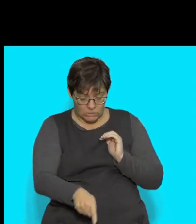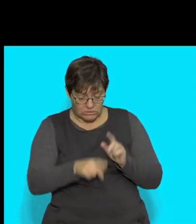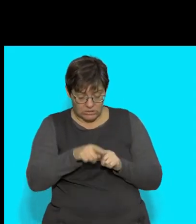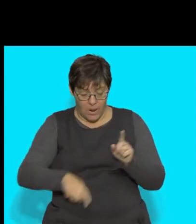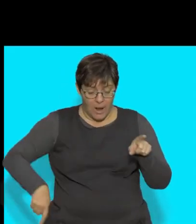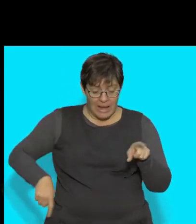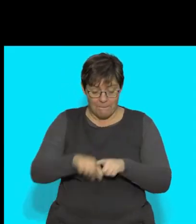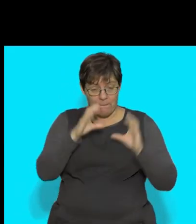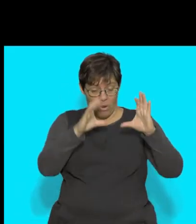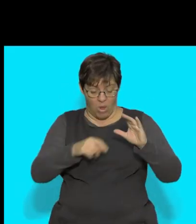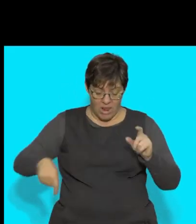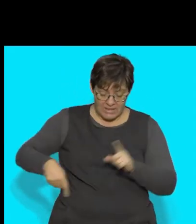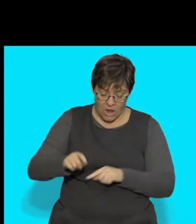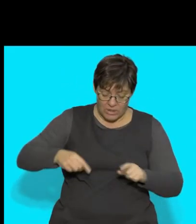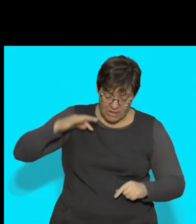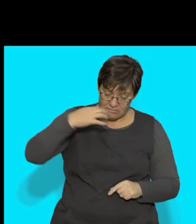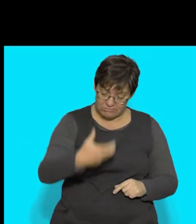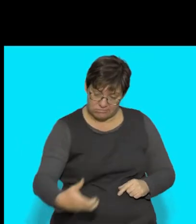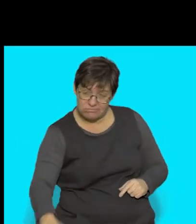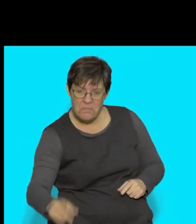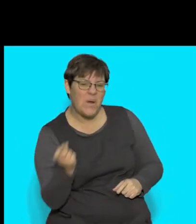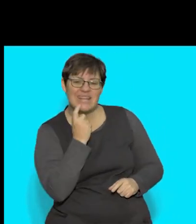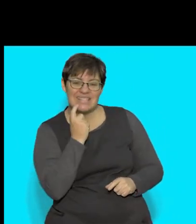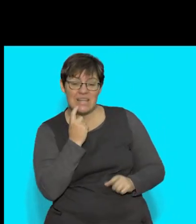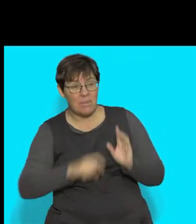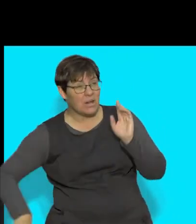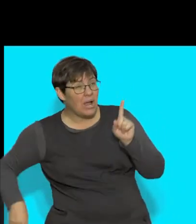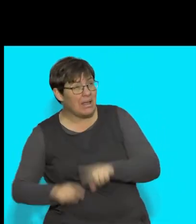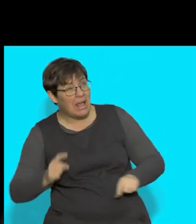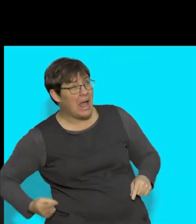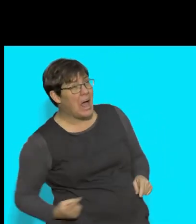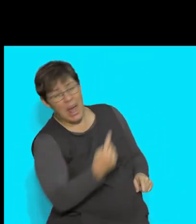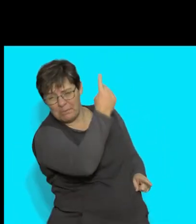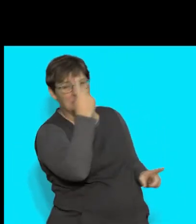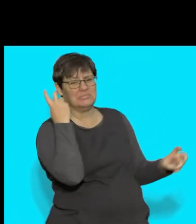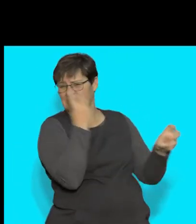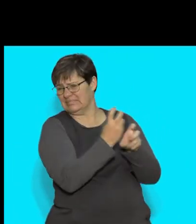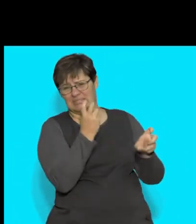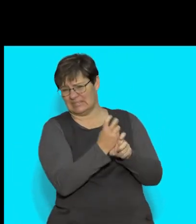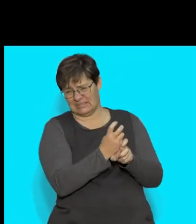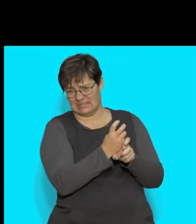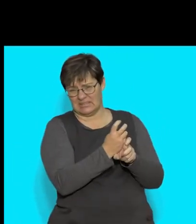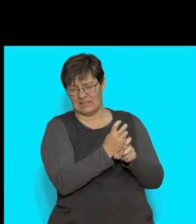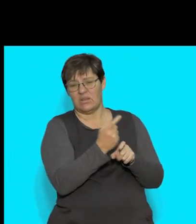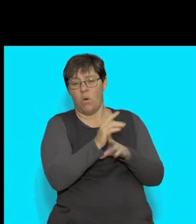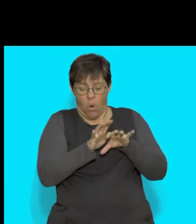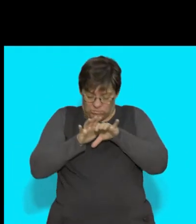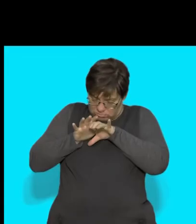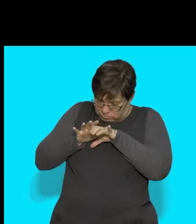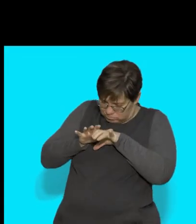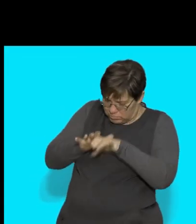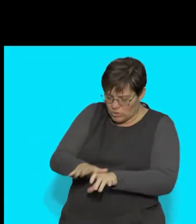up, I've got to do a lot of work. I've got to use a lot of energy. And this exactly is what happens